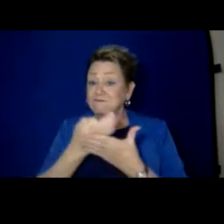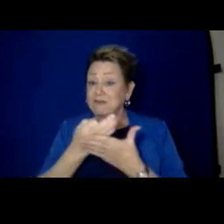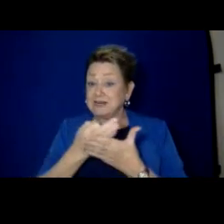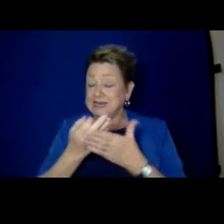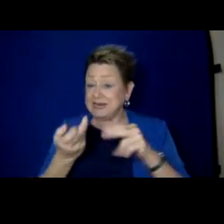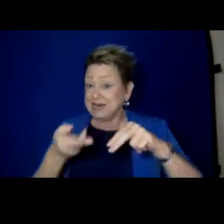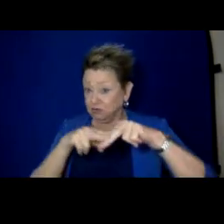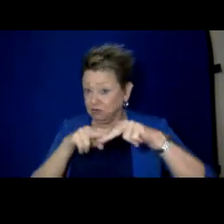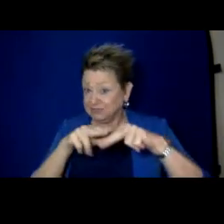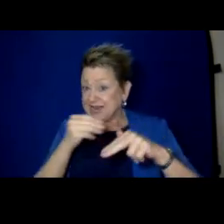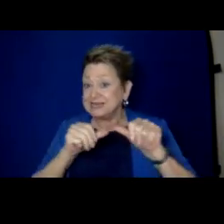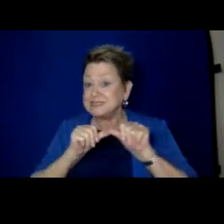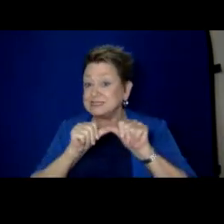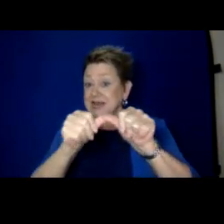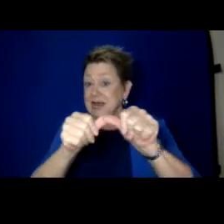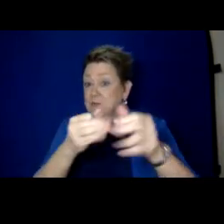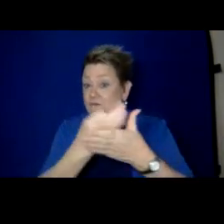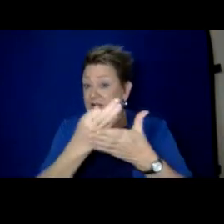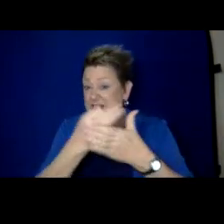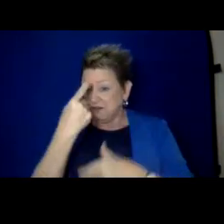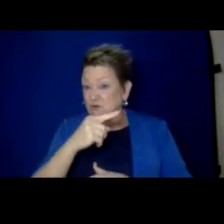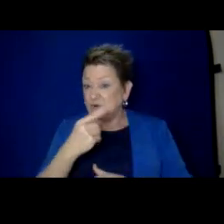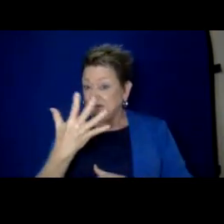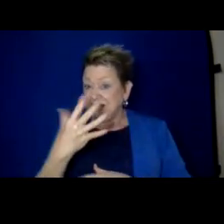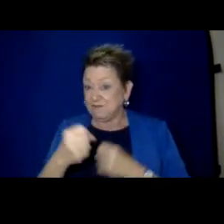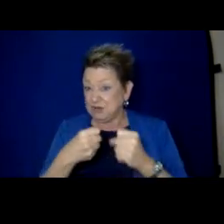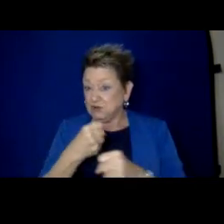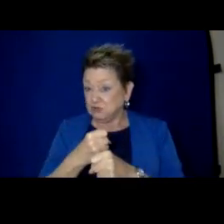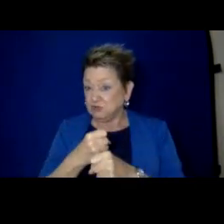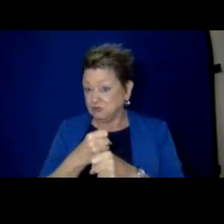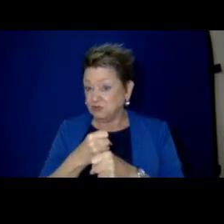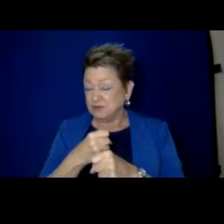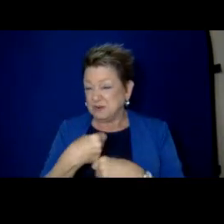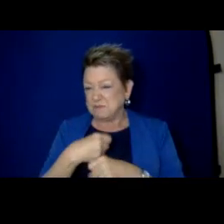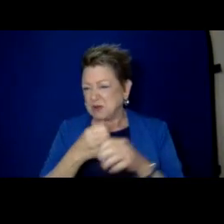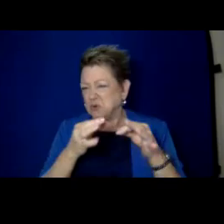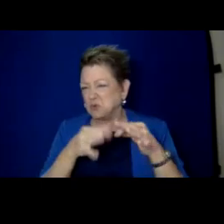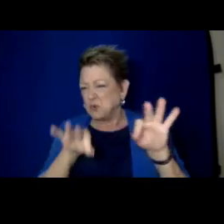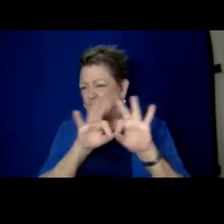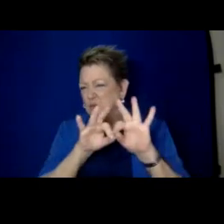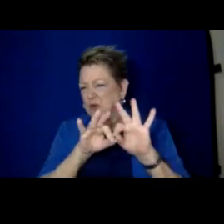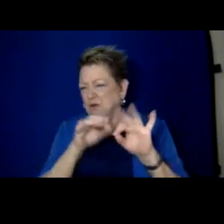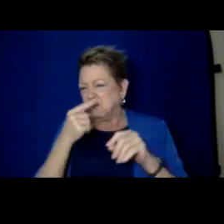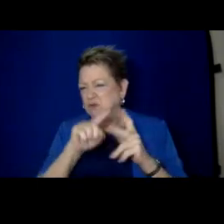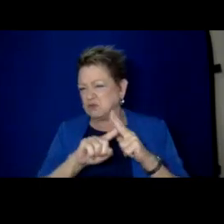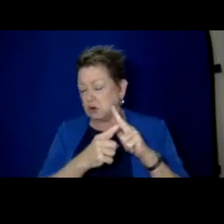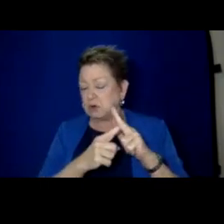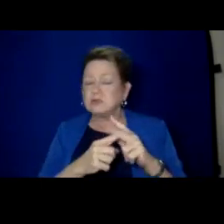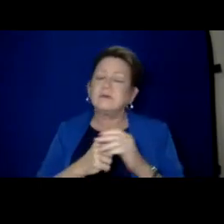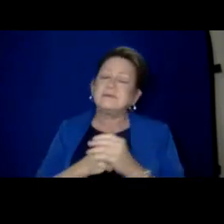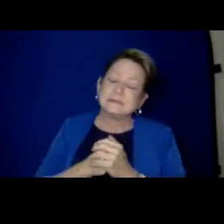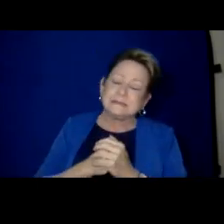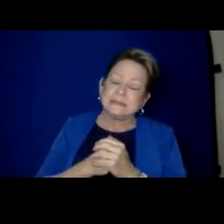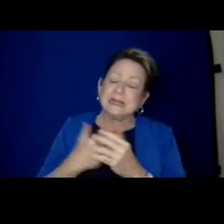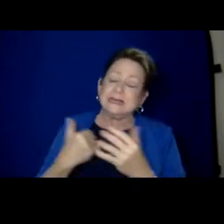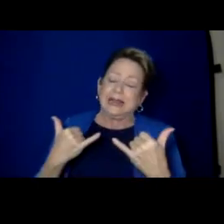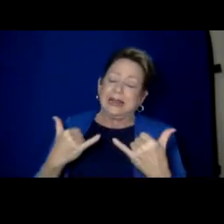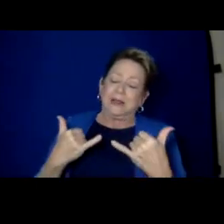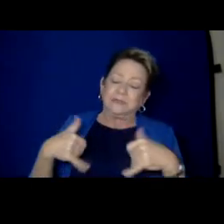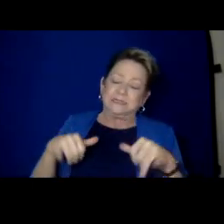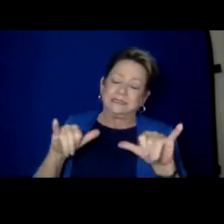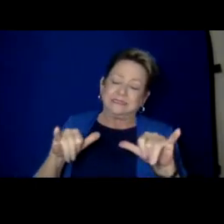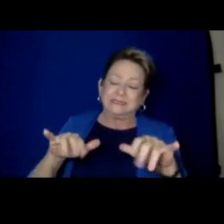funding projection for 5 years to make it worthwhile to implement. So seeing as we're still in a somewhat